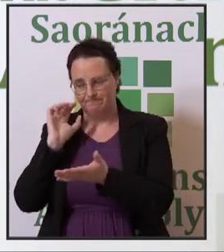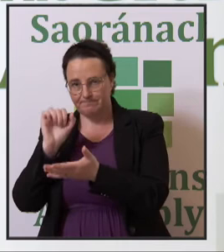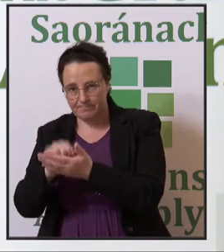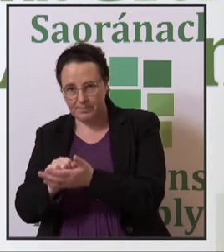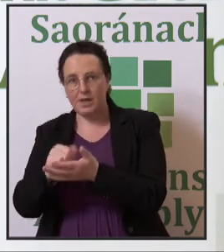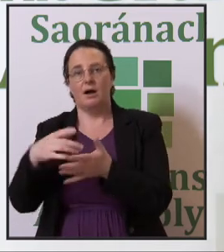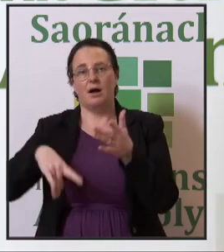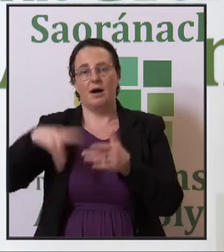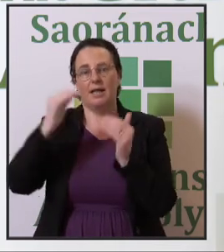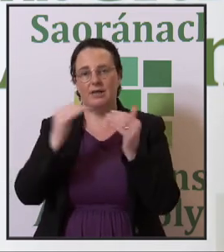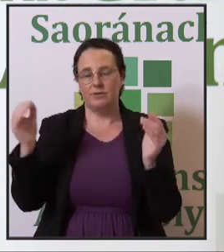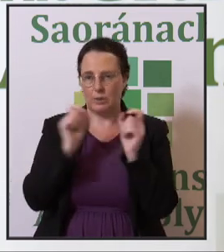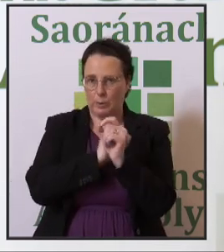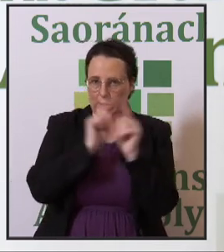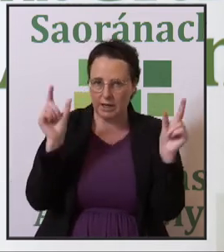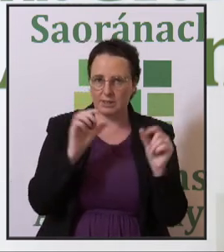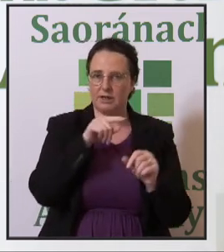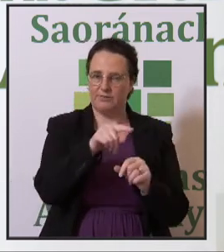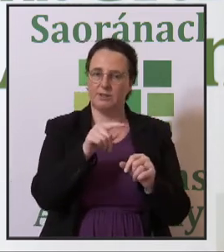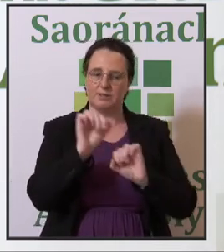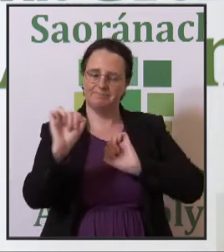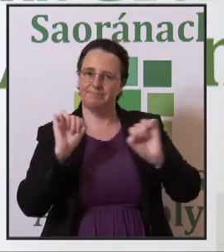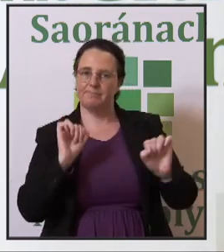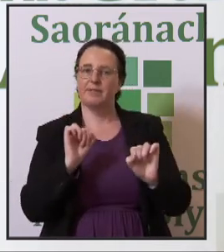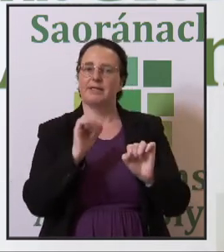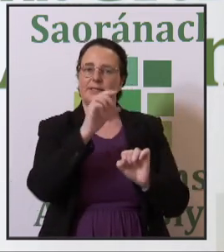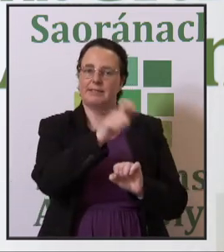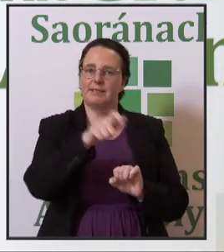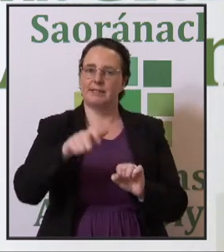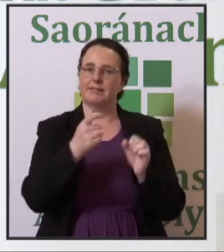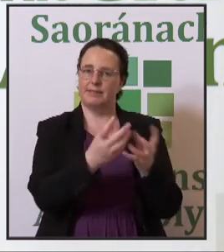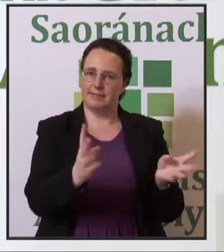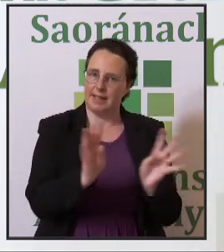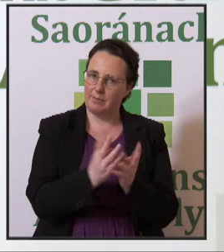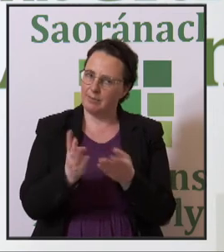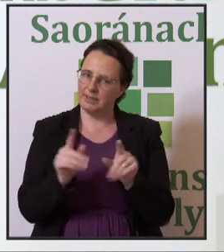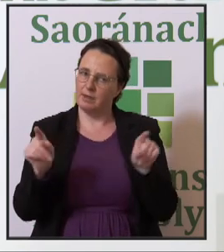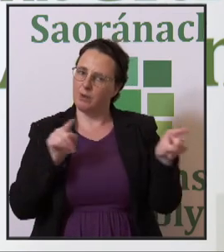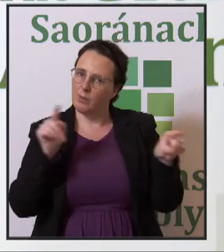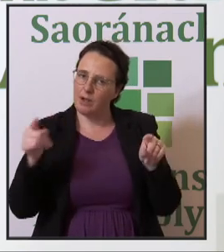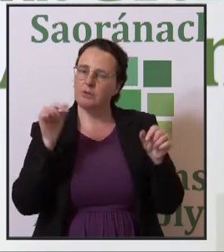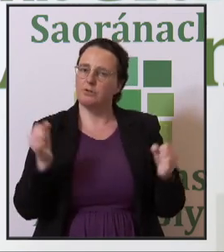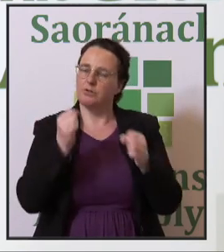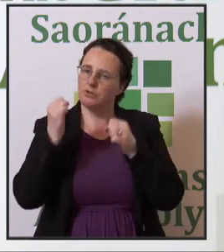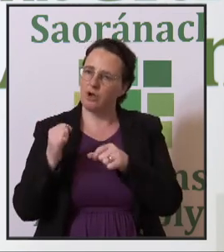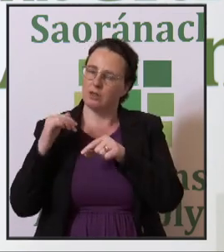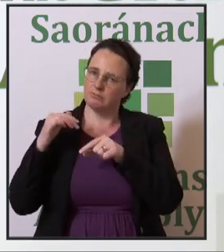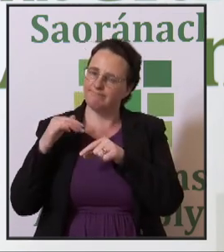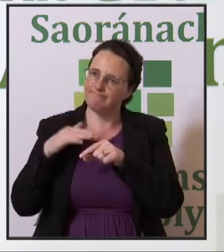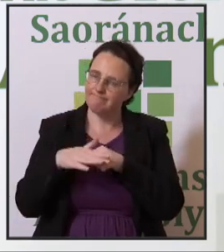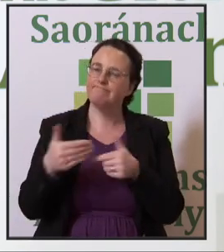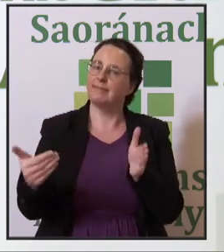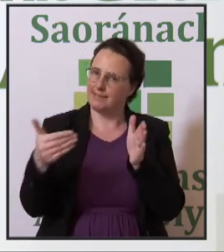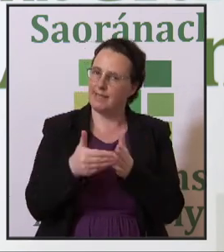of awareness of the work of the respective citizens' assemblies, but that this was a strong factor in determining the